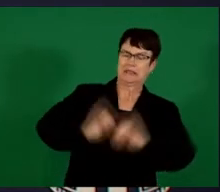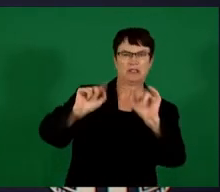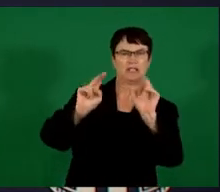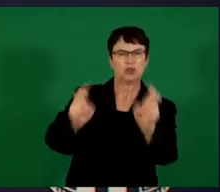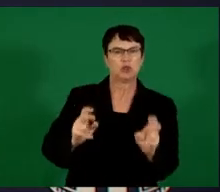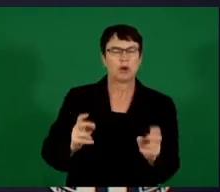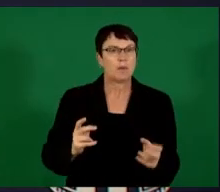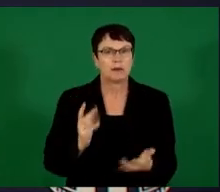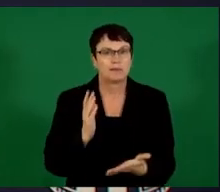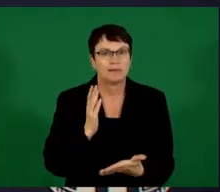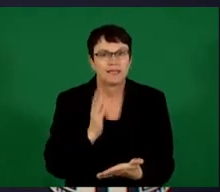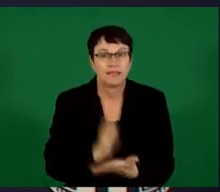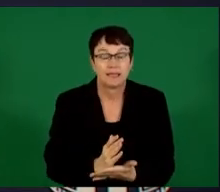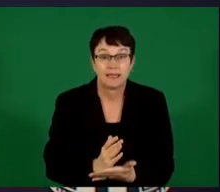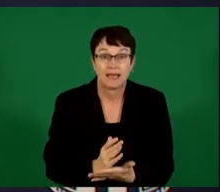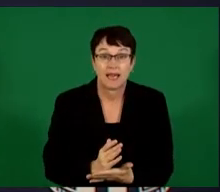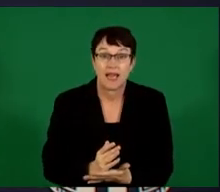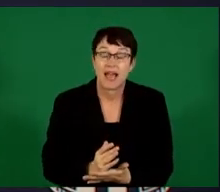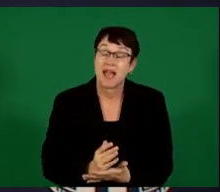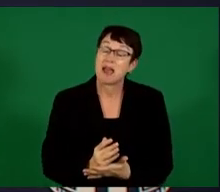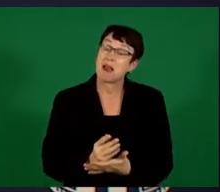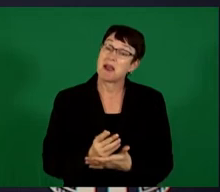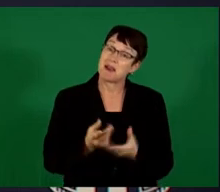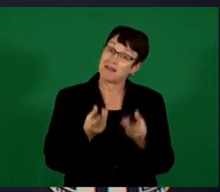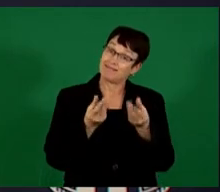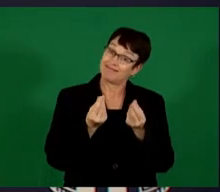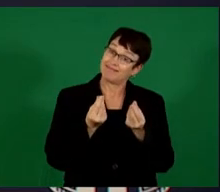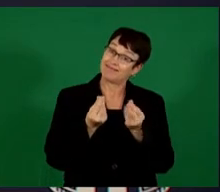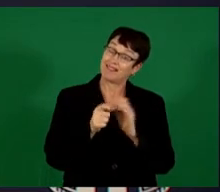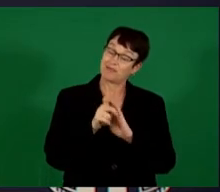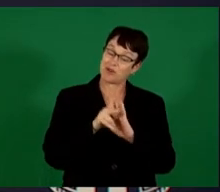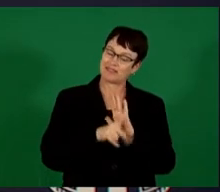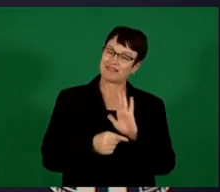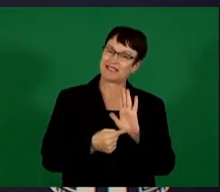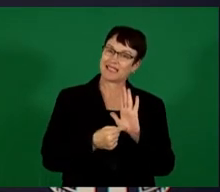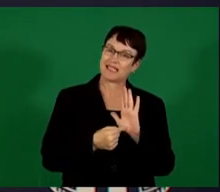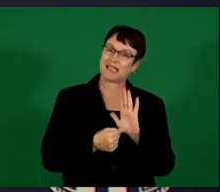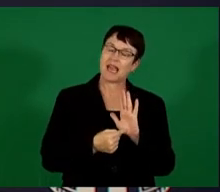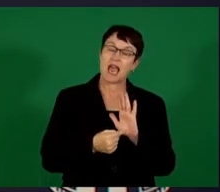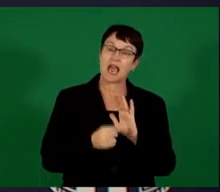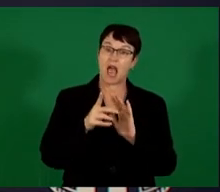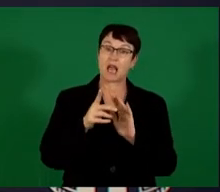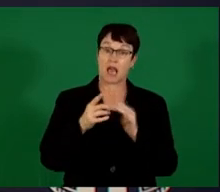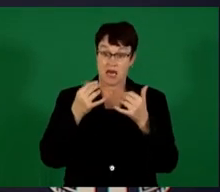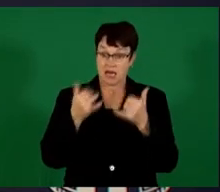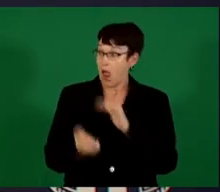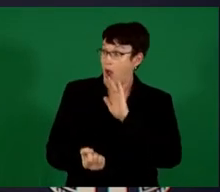here is monetary policy acts with a lag.